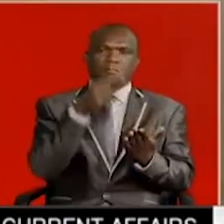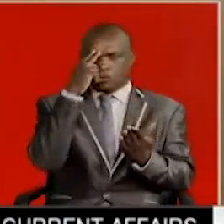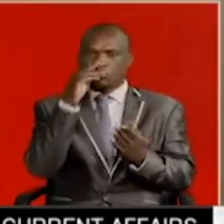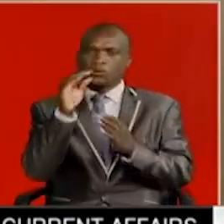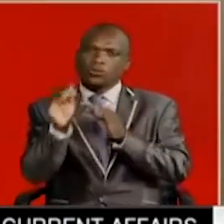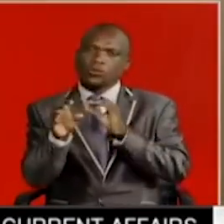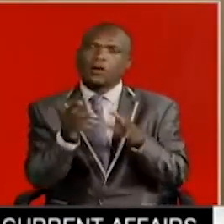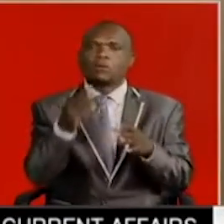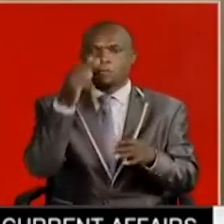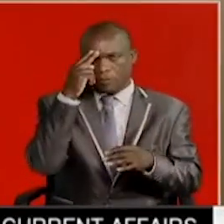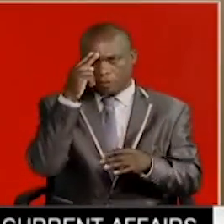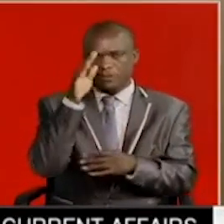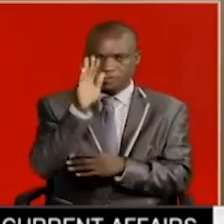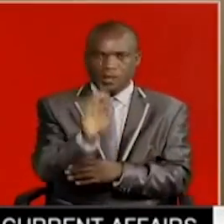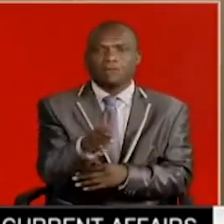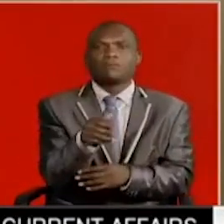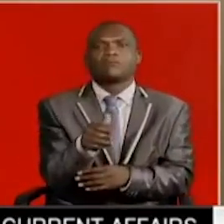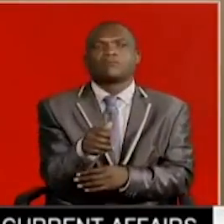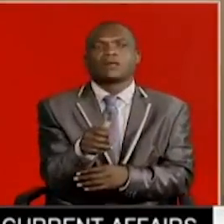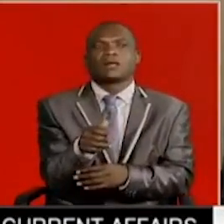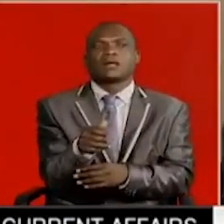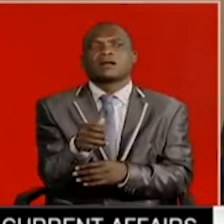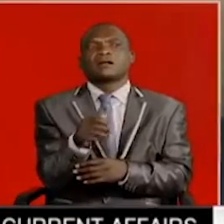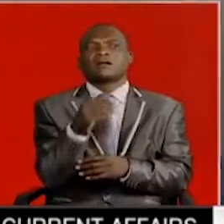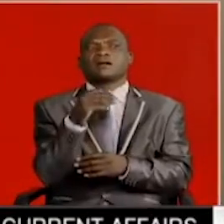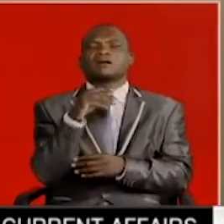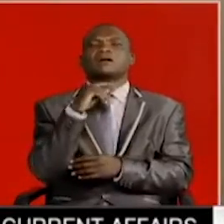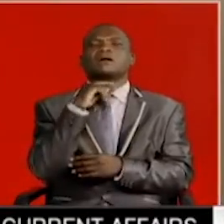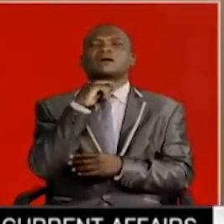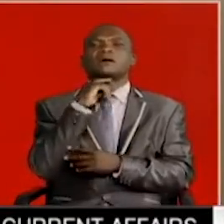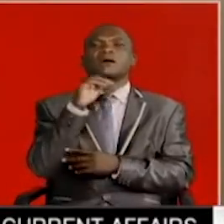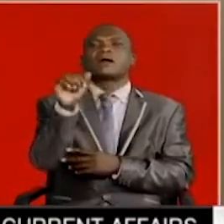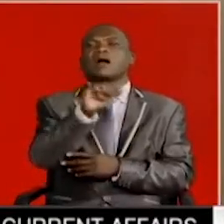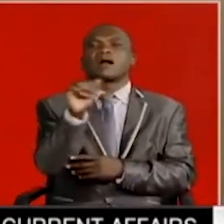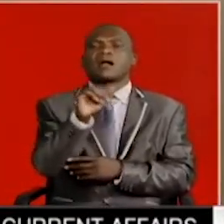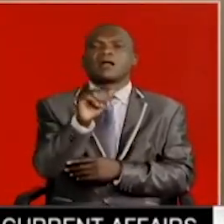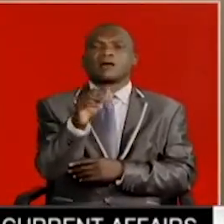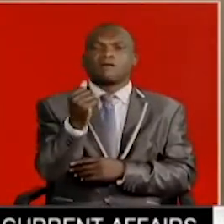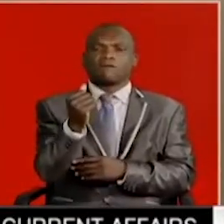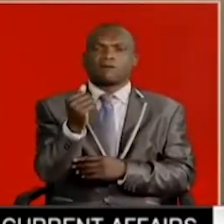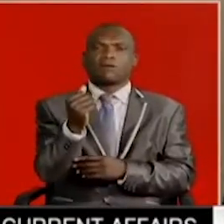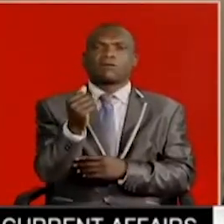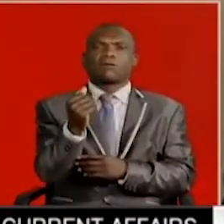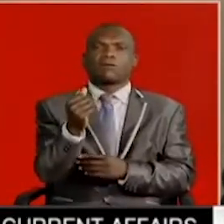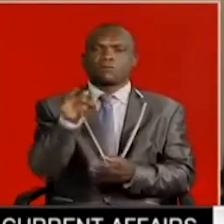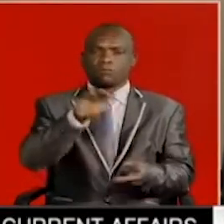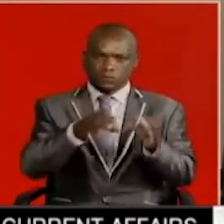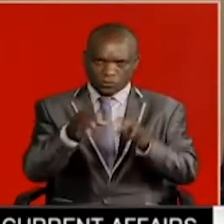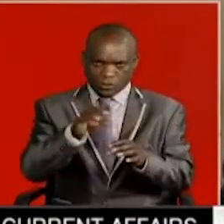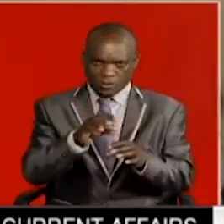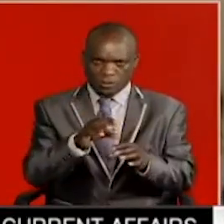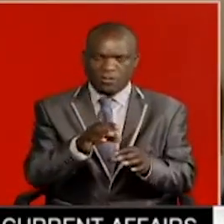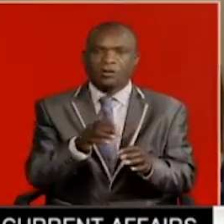distribution vans. So those vans which will carry the vaccines will be escorted by the